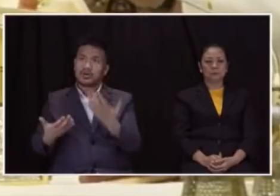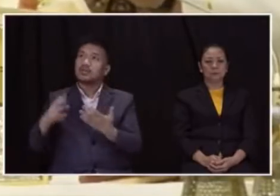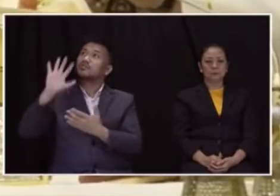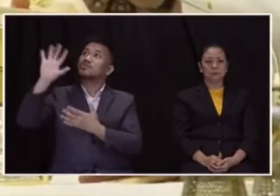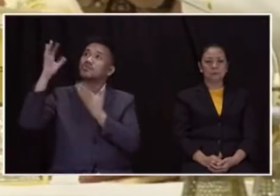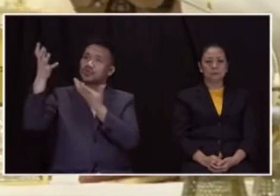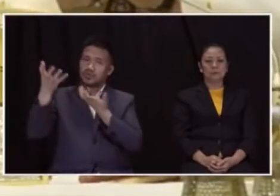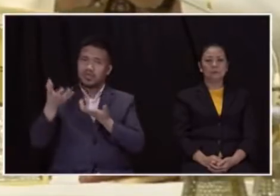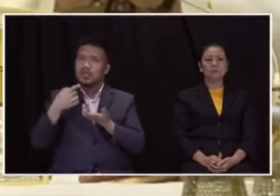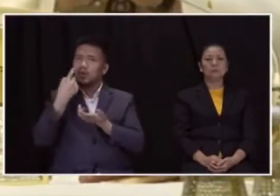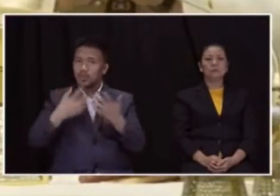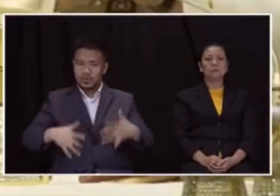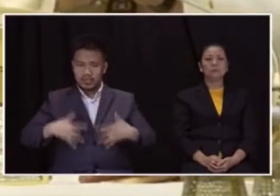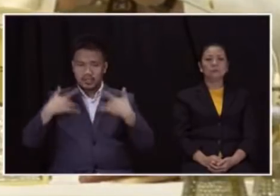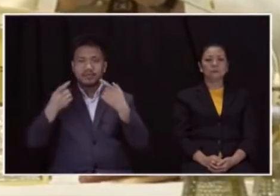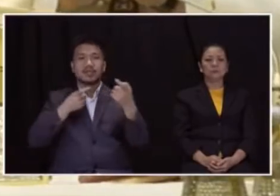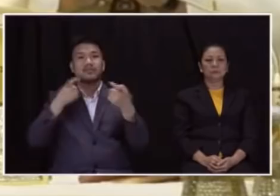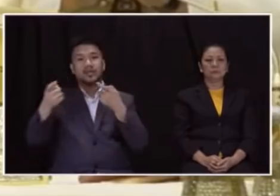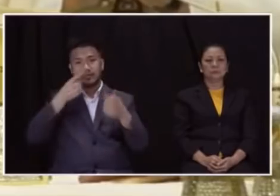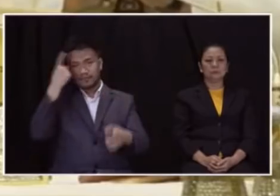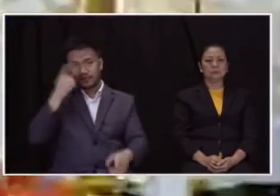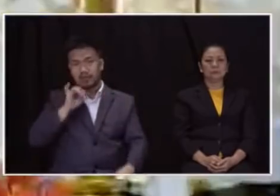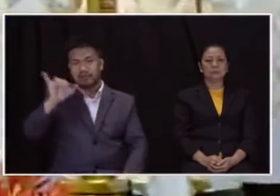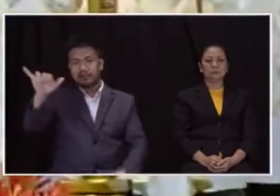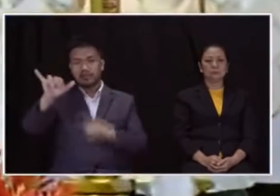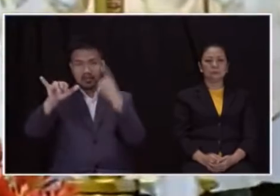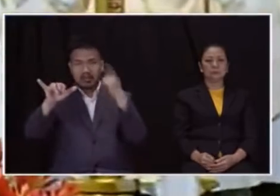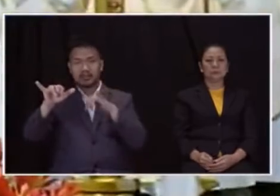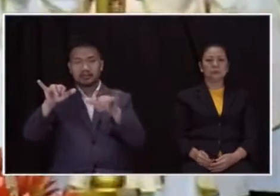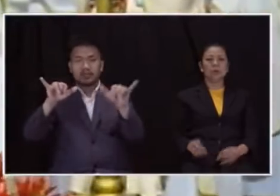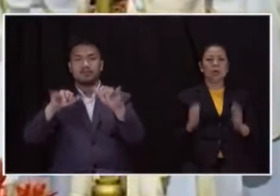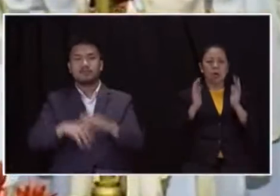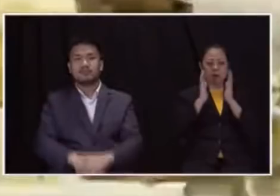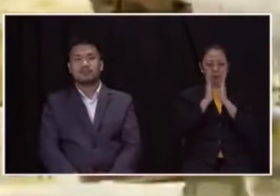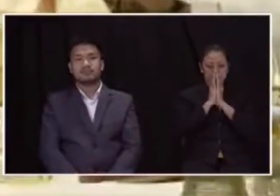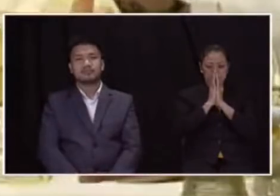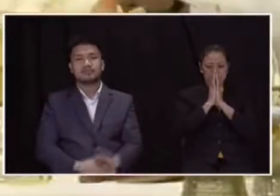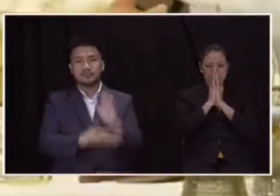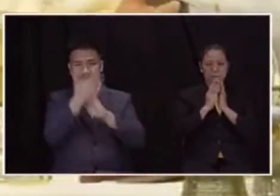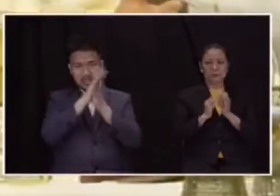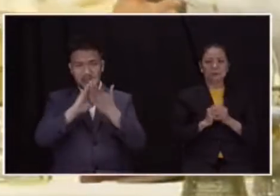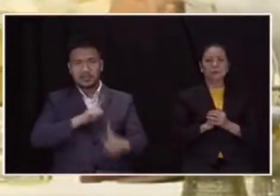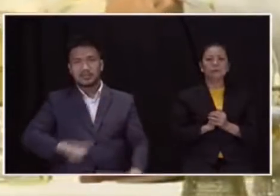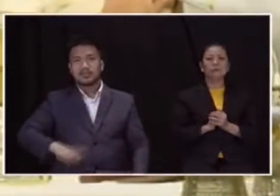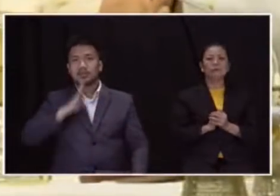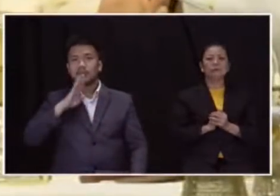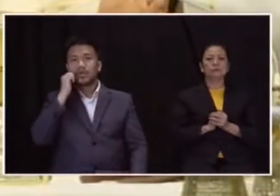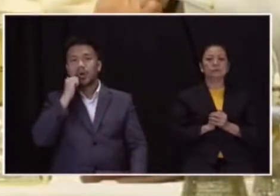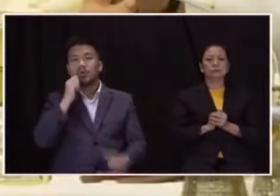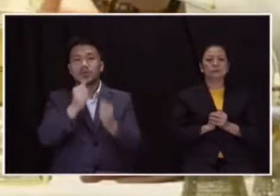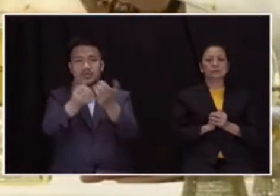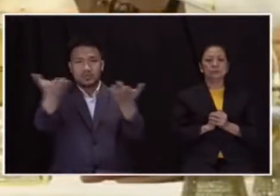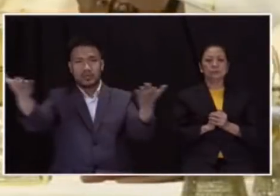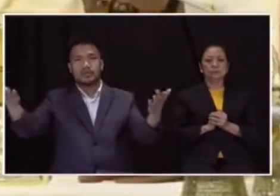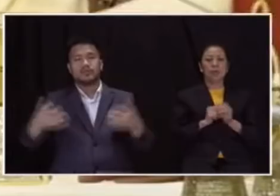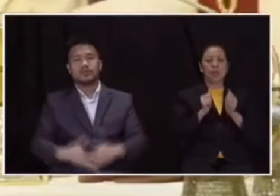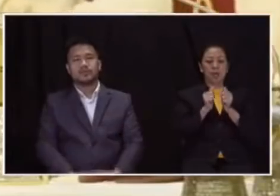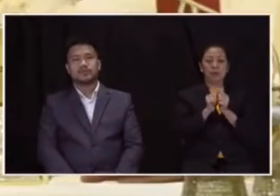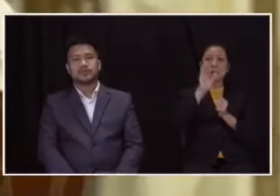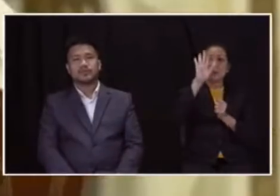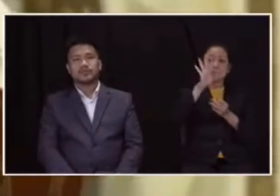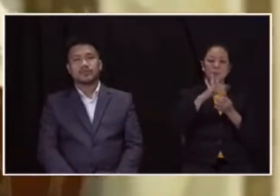will, who live and reign forever and ever. Amen. The peace of the Lord be with you always. And with